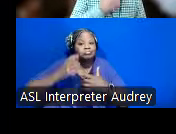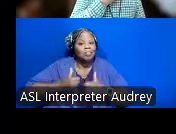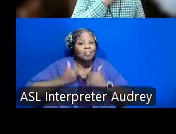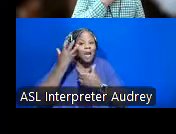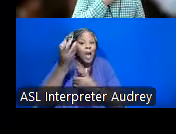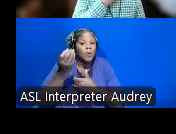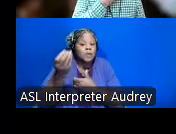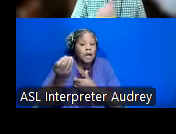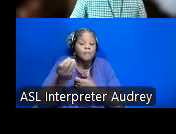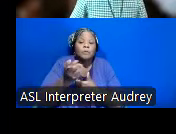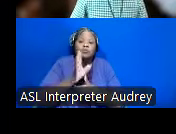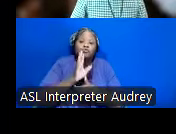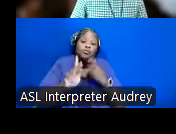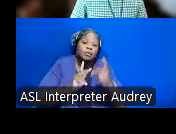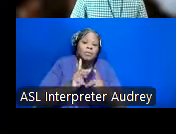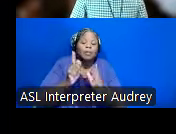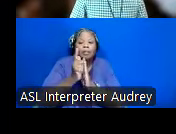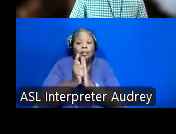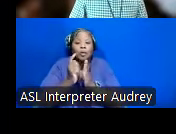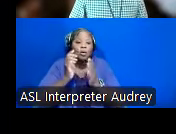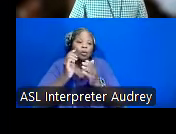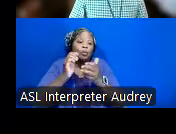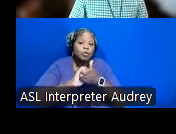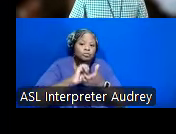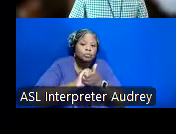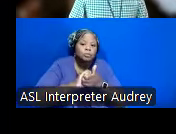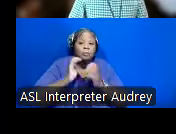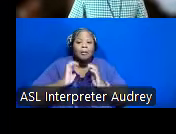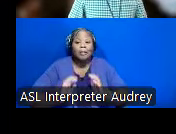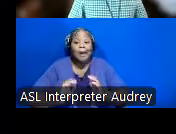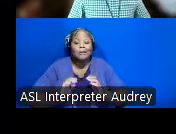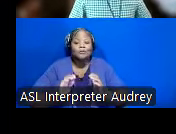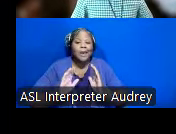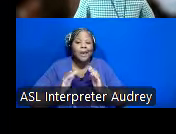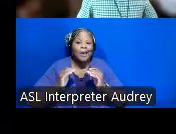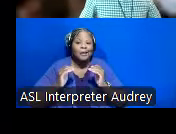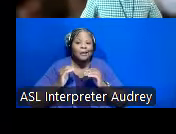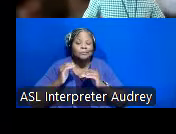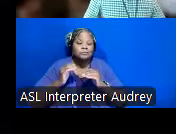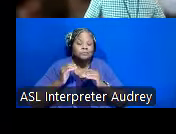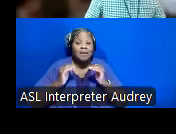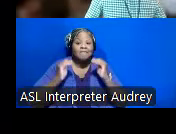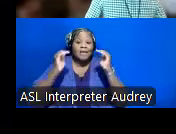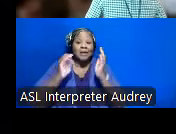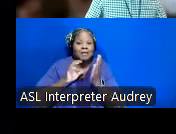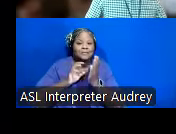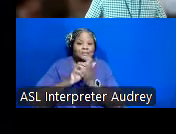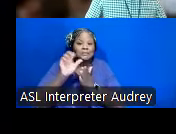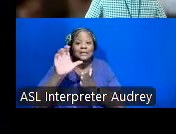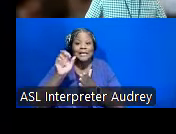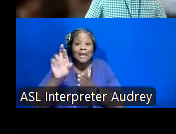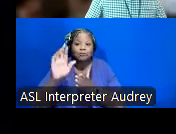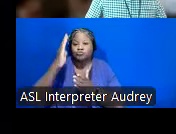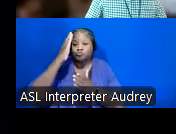in medical legal partnerships, people who are working with clients who had advanced cancer, who knew that their clients would be